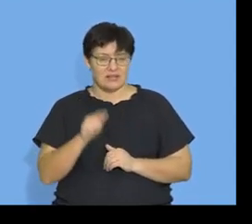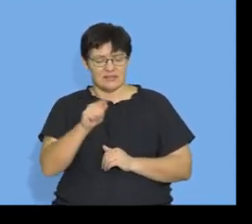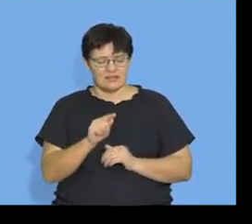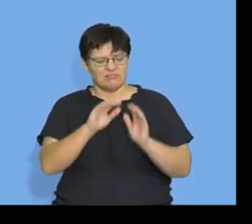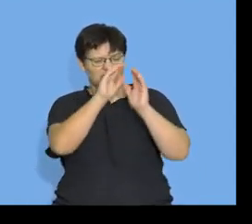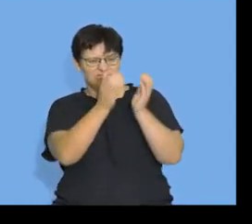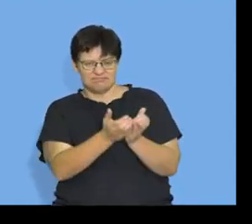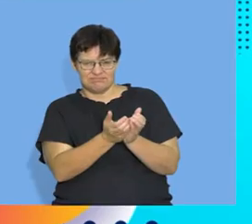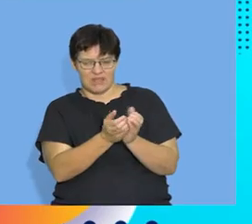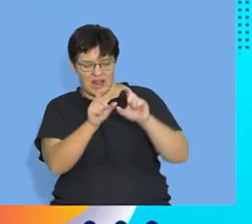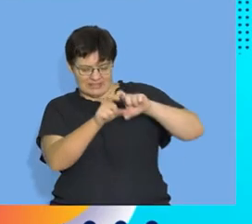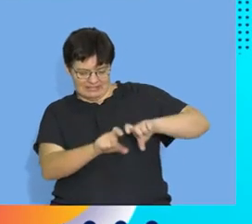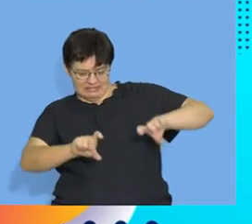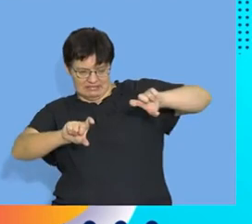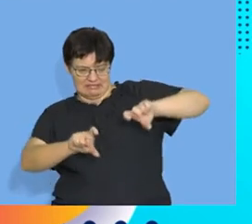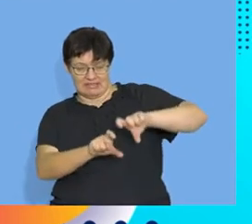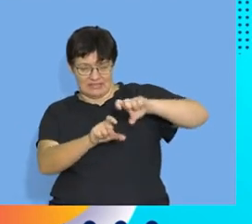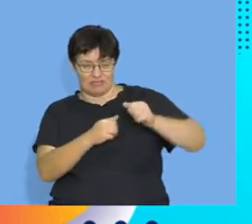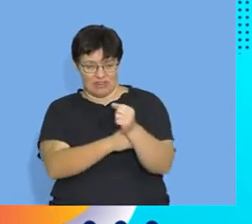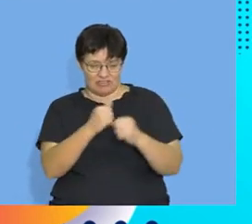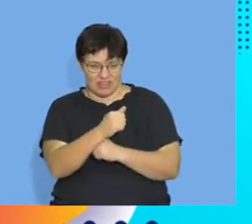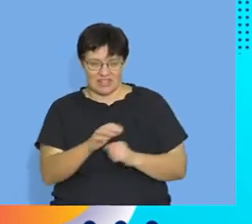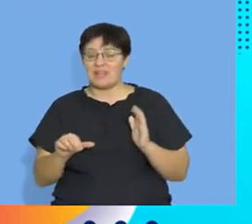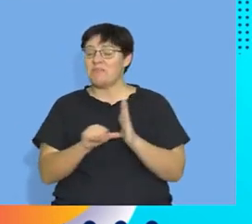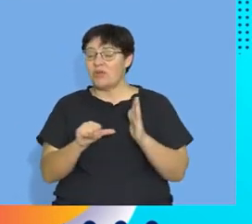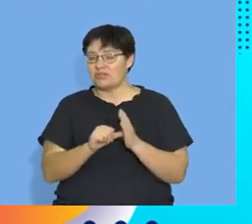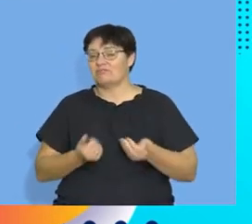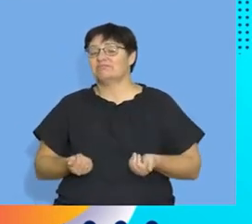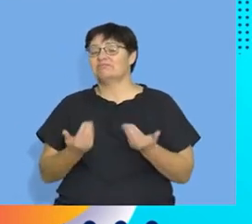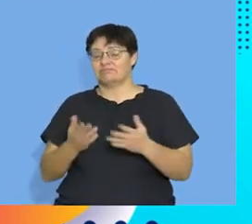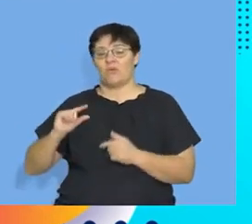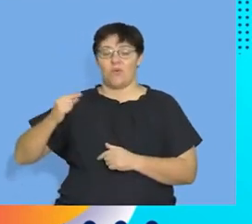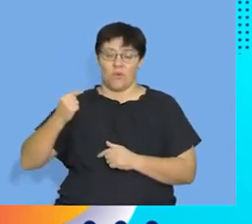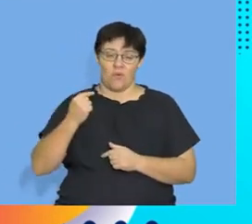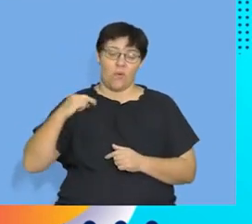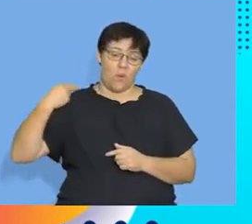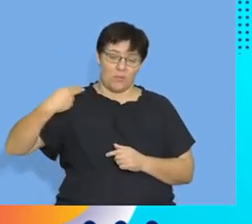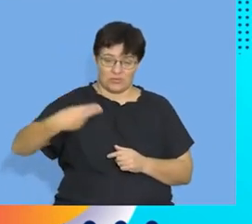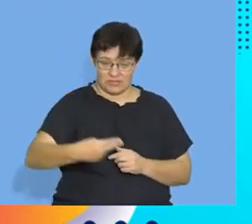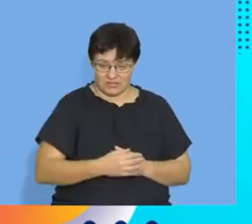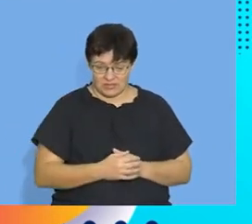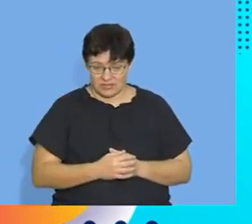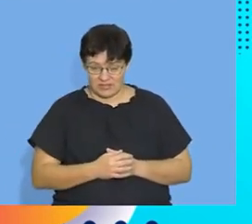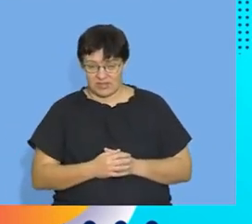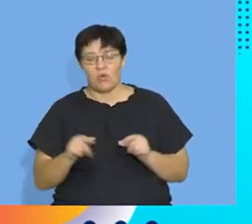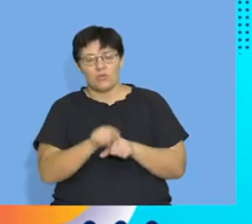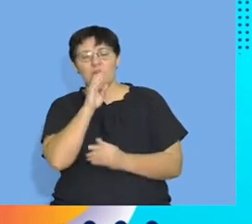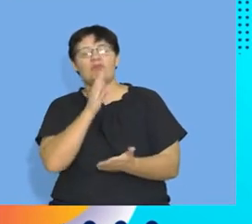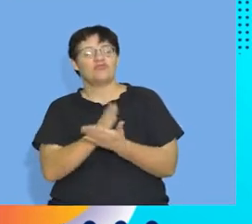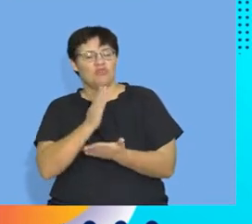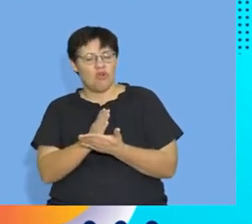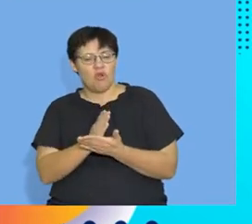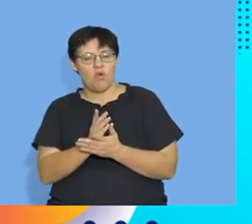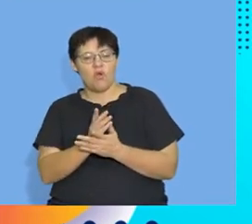we said that the placenta is this disc-shaped structure. It is important in the production of hormones. It is also important